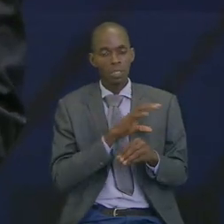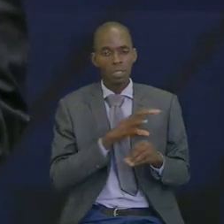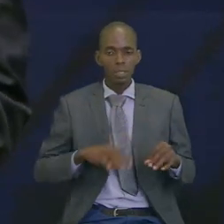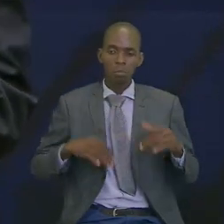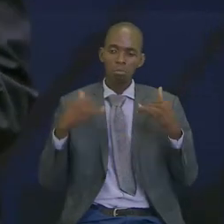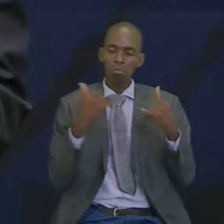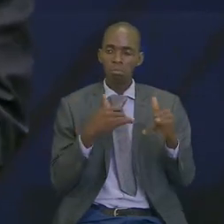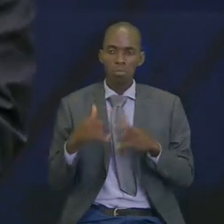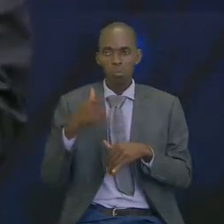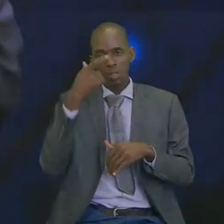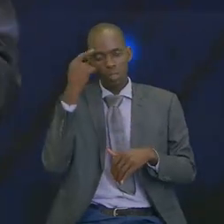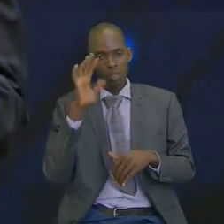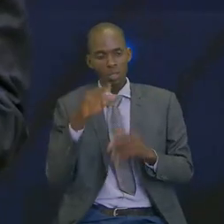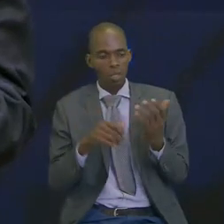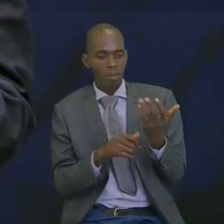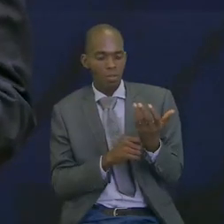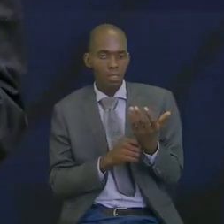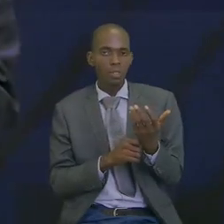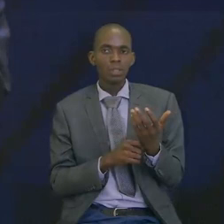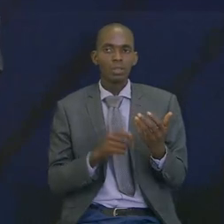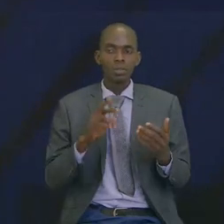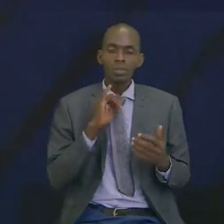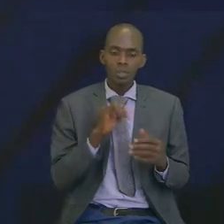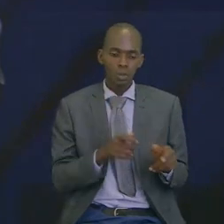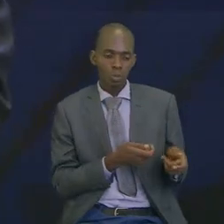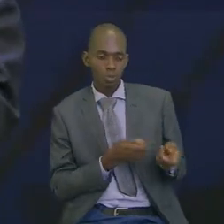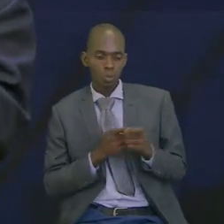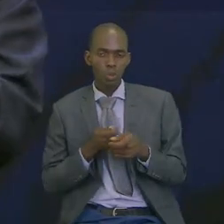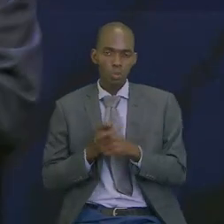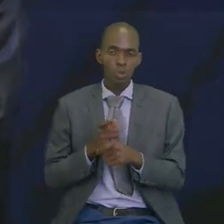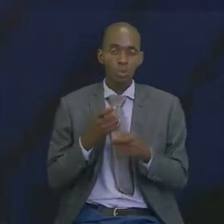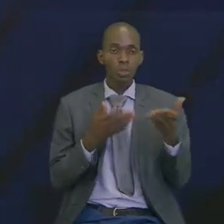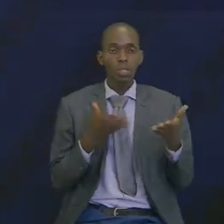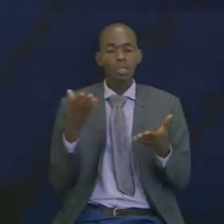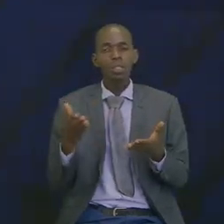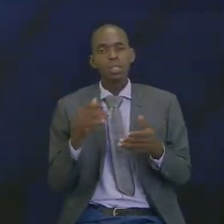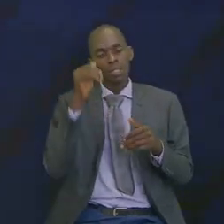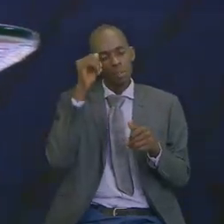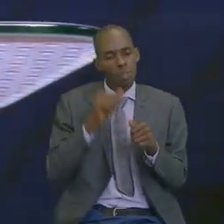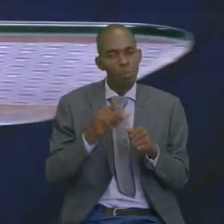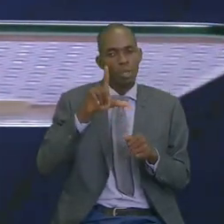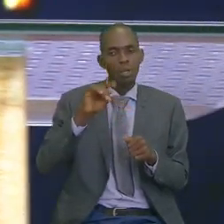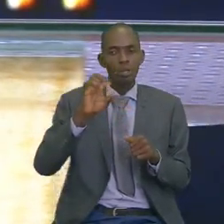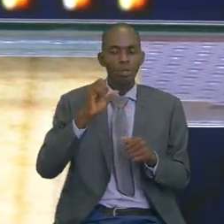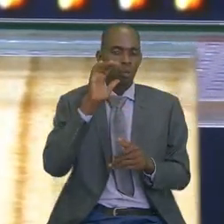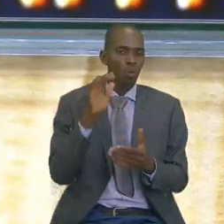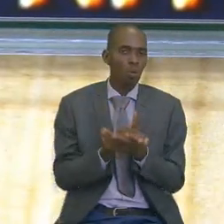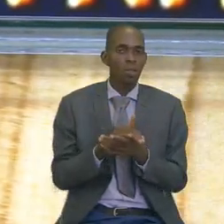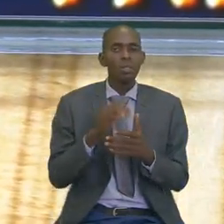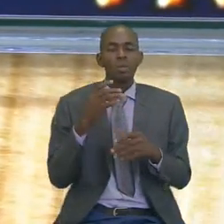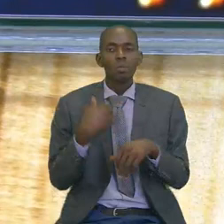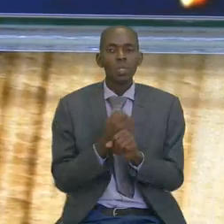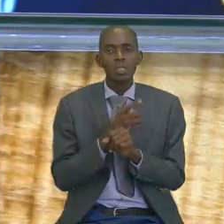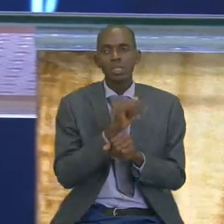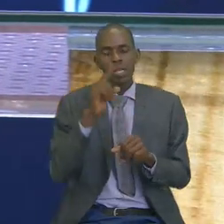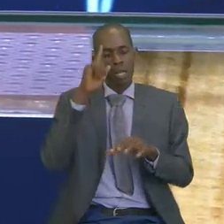gambling because your flesh is drawing you and drawing you there. Remember Lord's wife. You make it a habit of, you know, a part